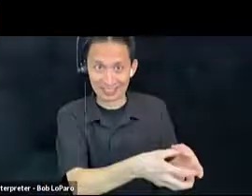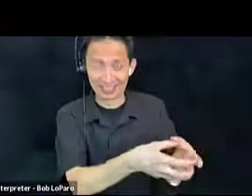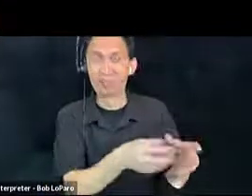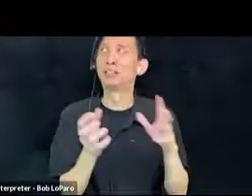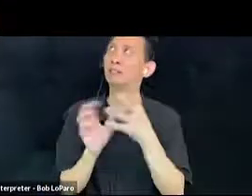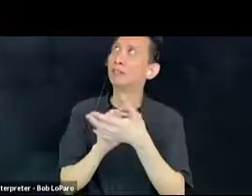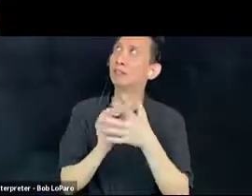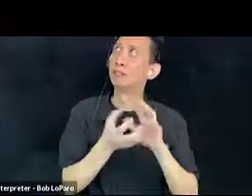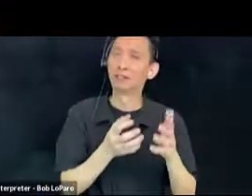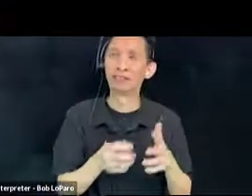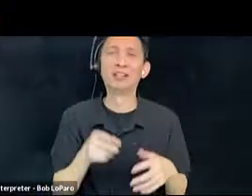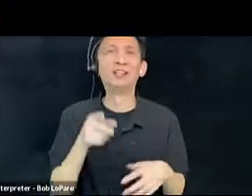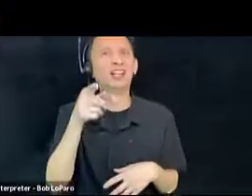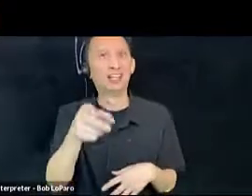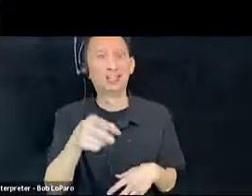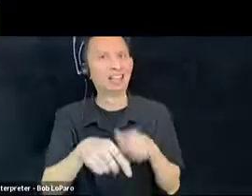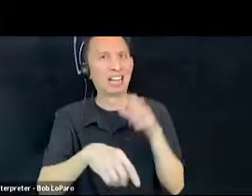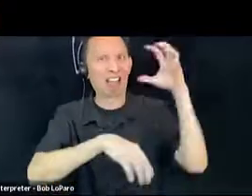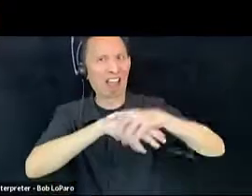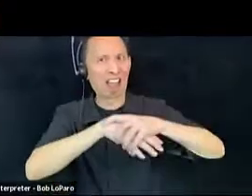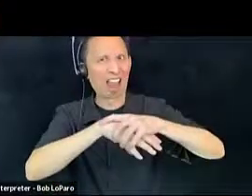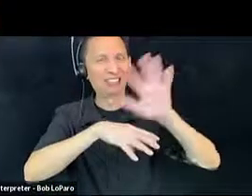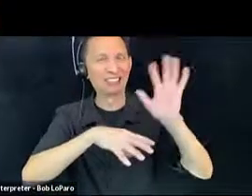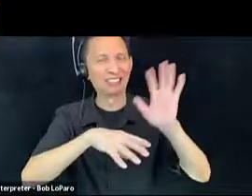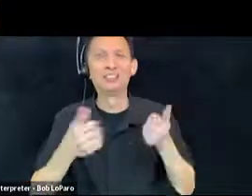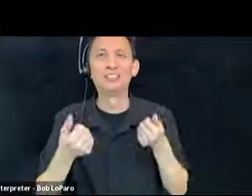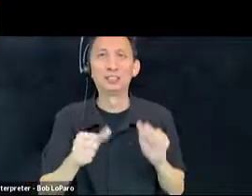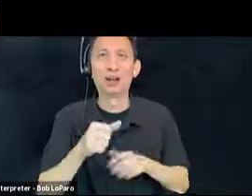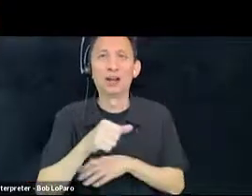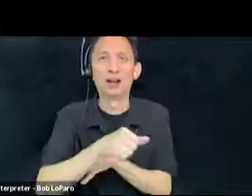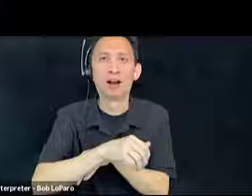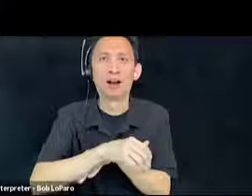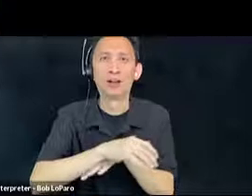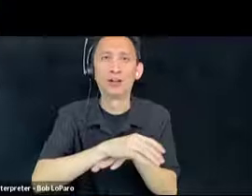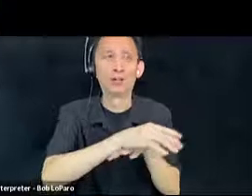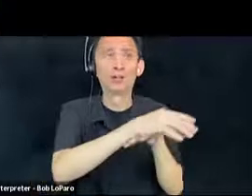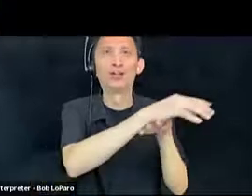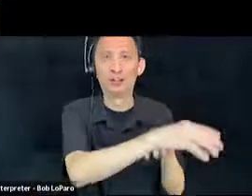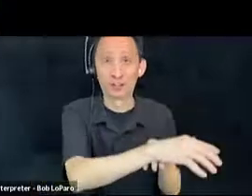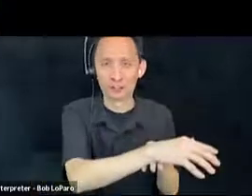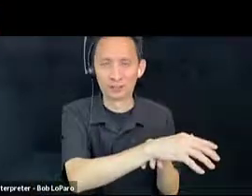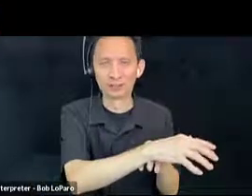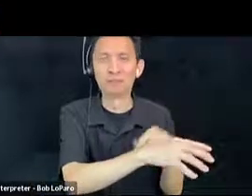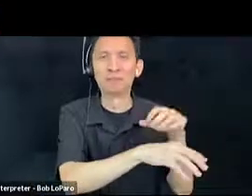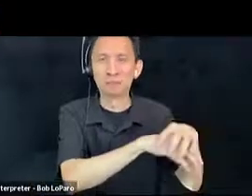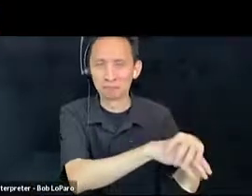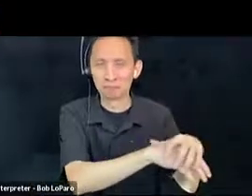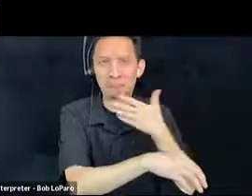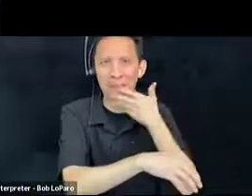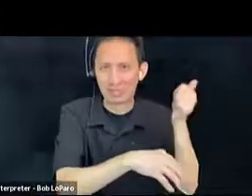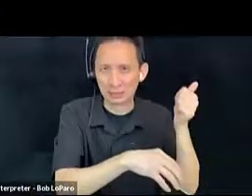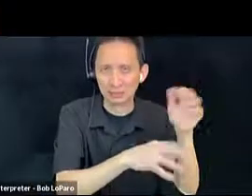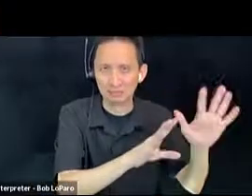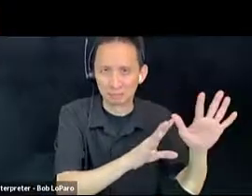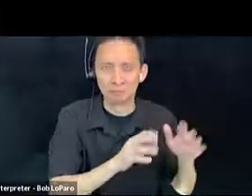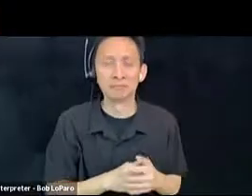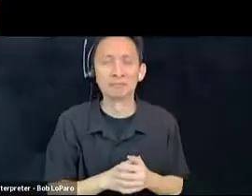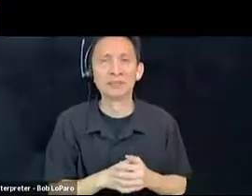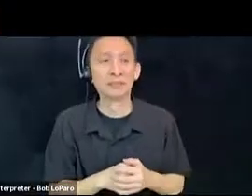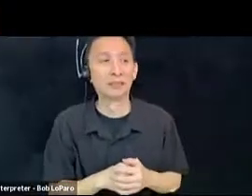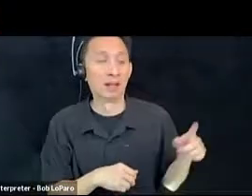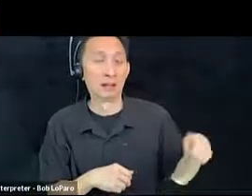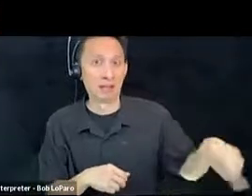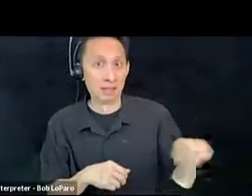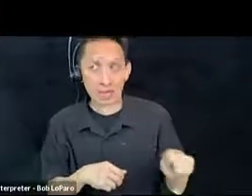avoiding manipulating the hands using hand over hand if they need physical support. They need to hear about it, they need to